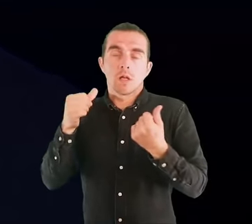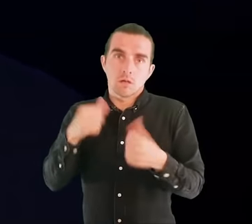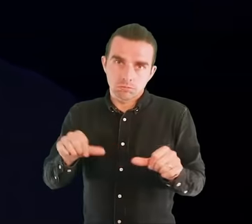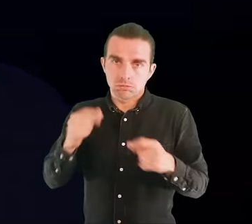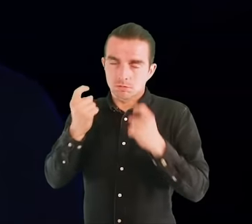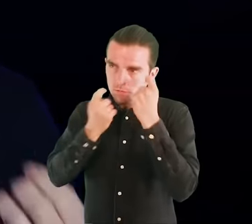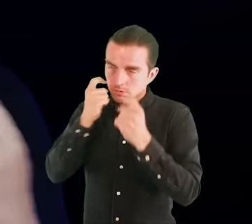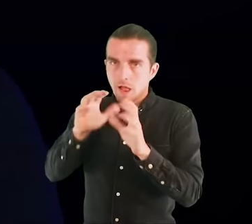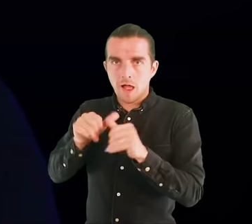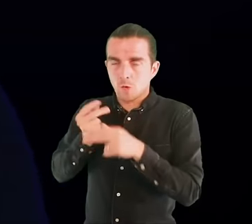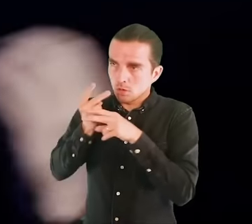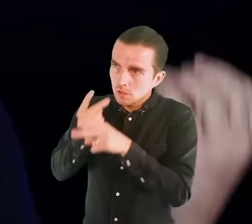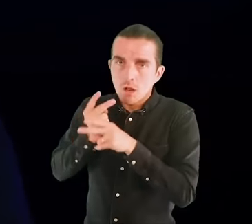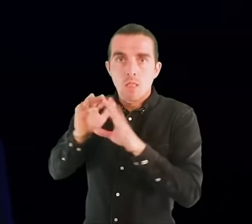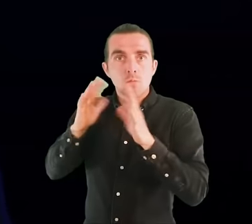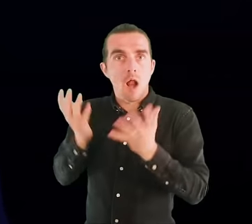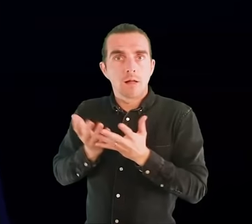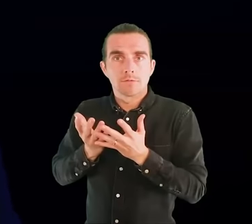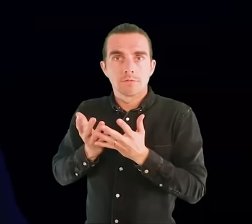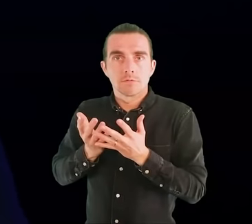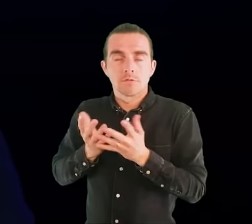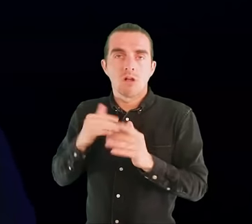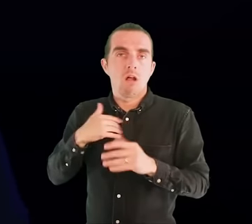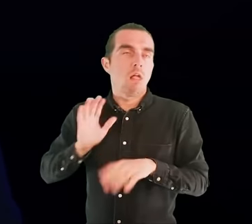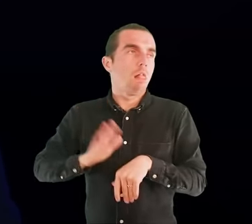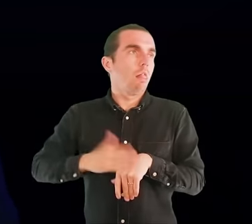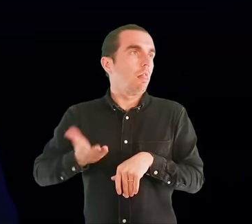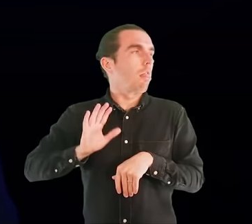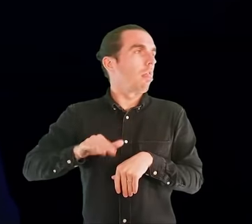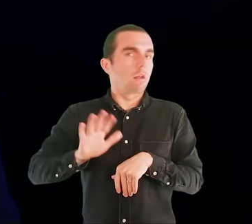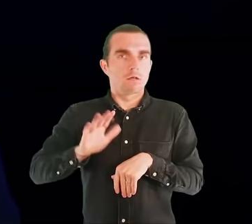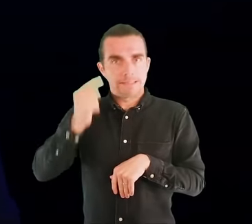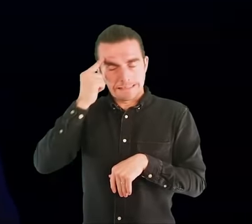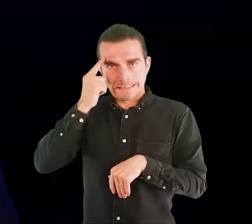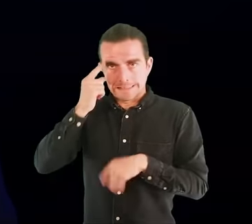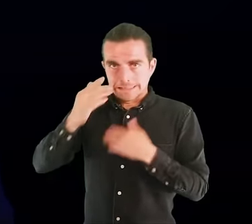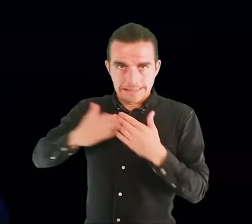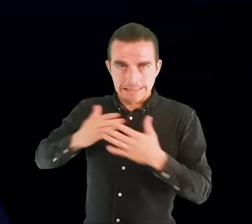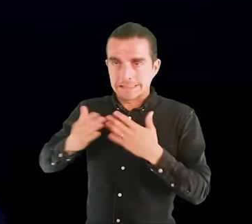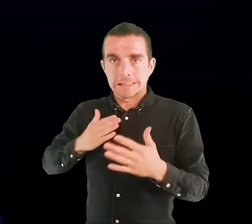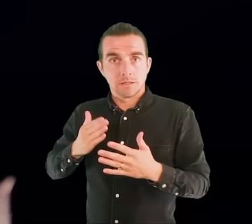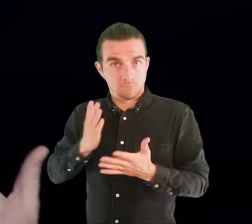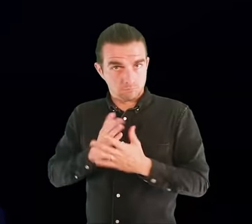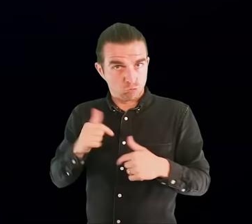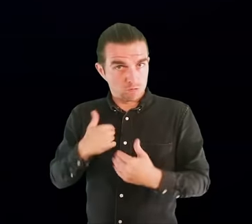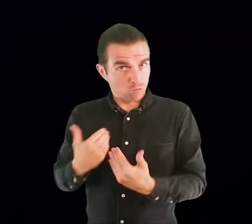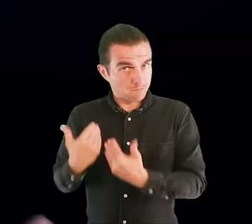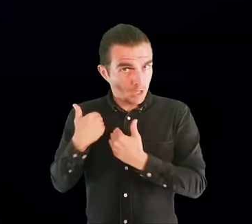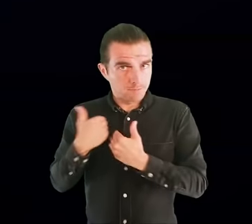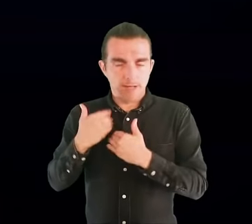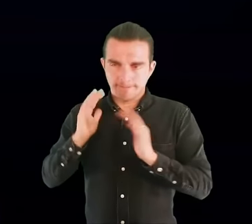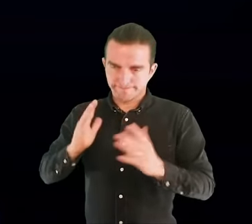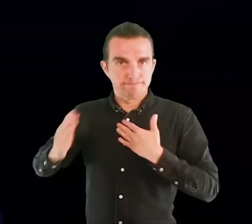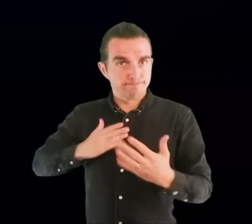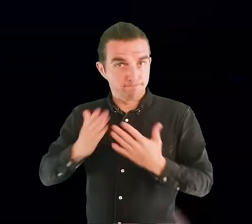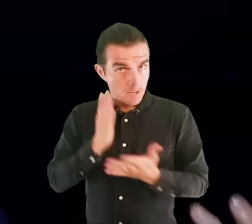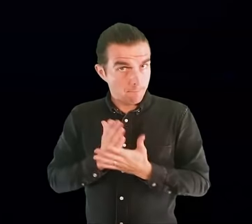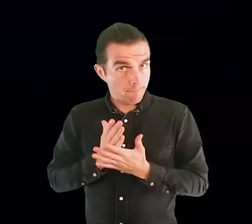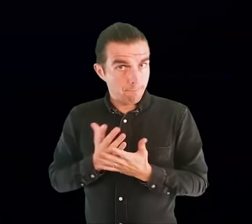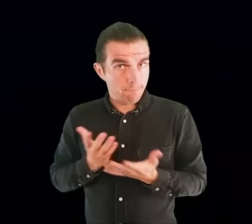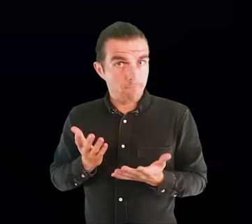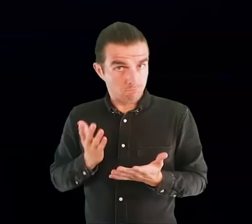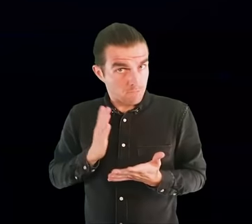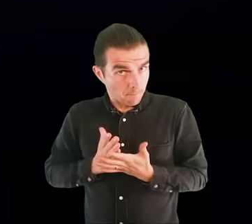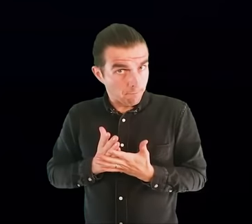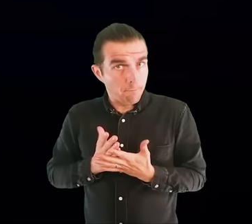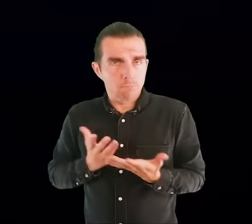And if so, when and how should we start? should we start with cleaning up our own mess in our